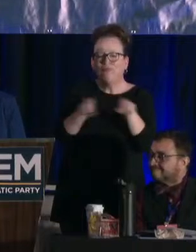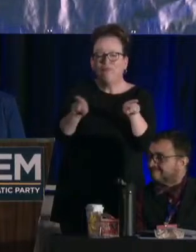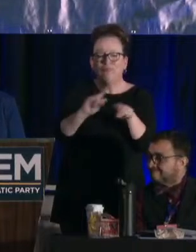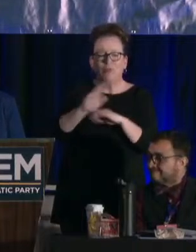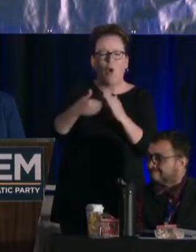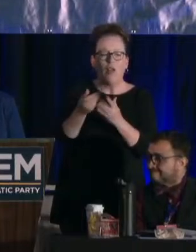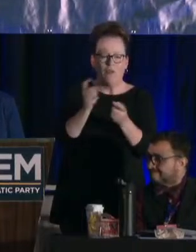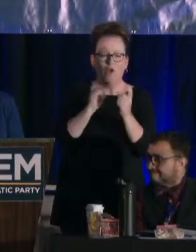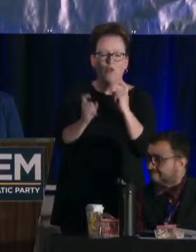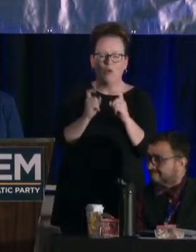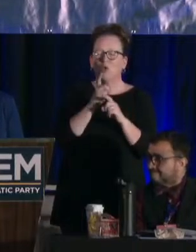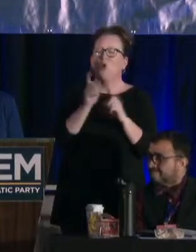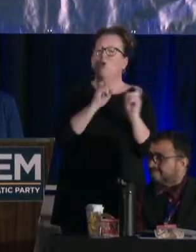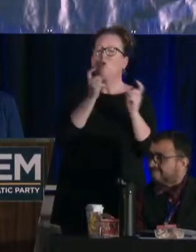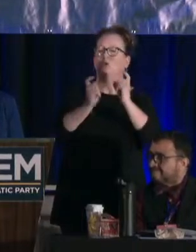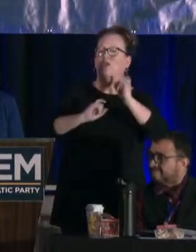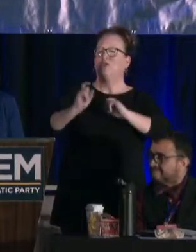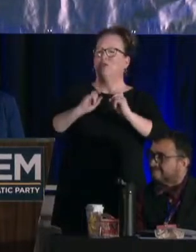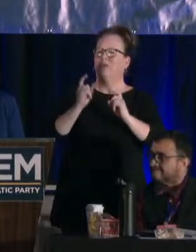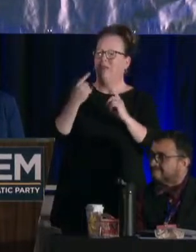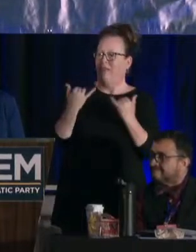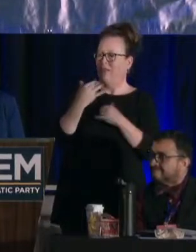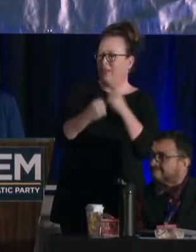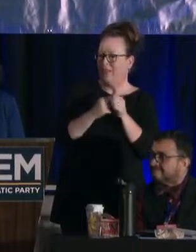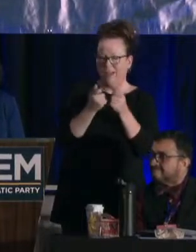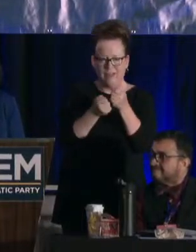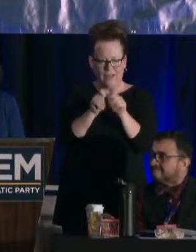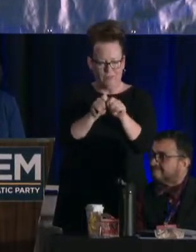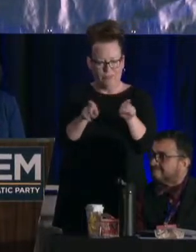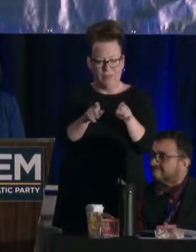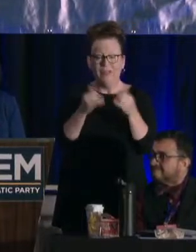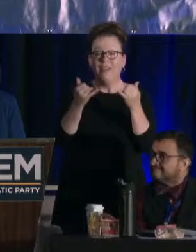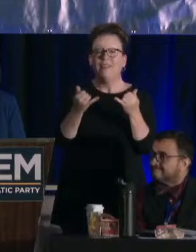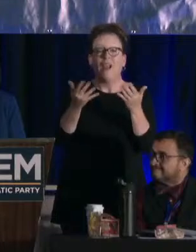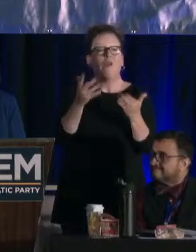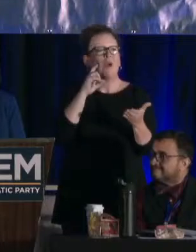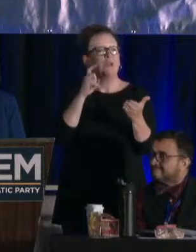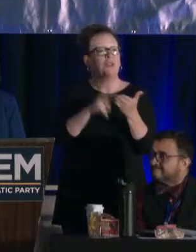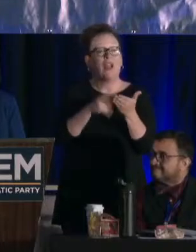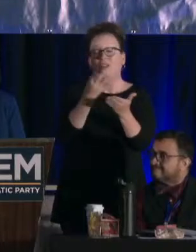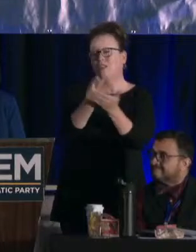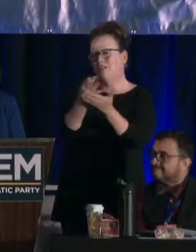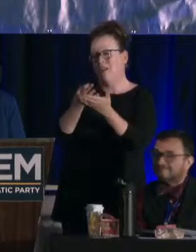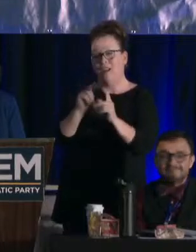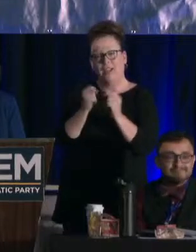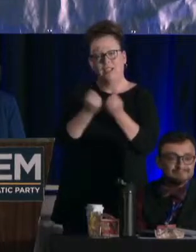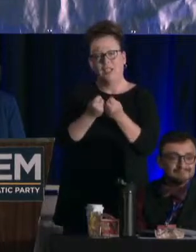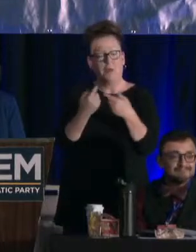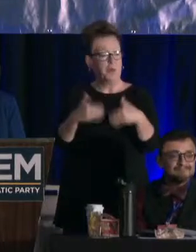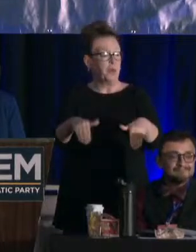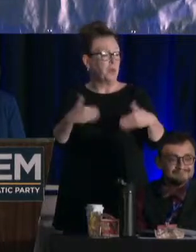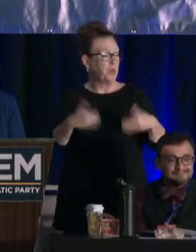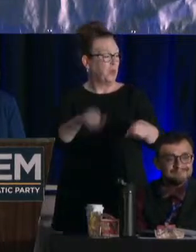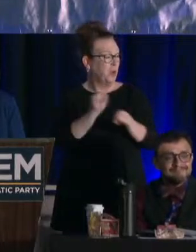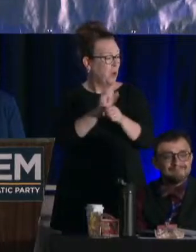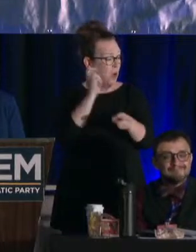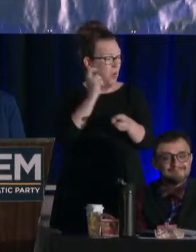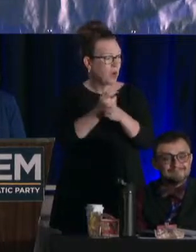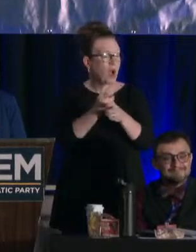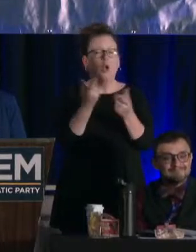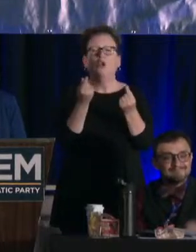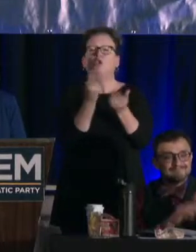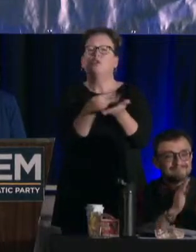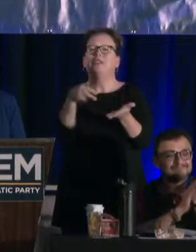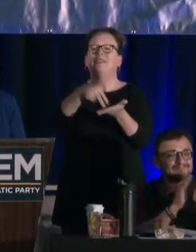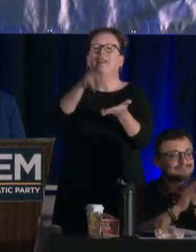had contributed to our efforts this year. I want to acknowledge the finance team. They worked very hard. Could you please stand